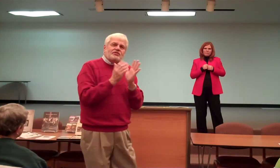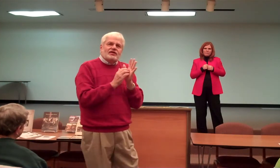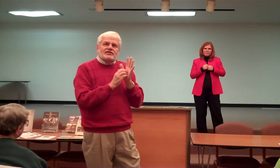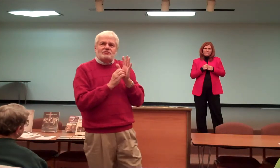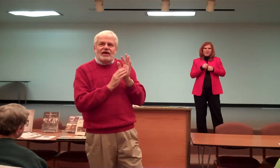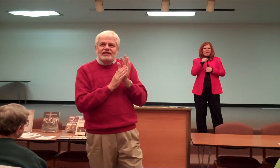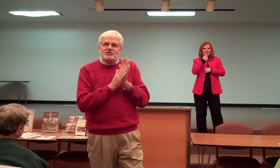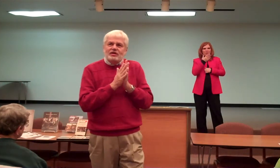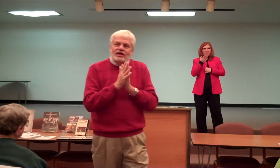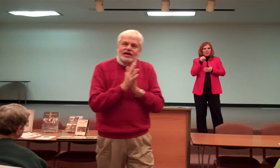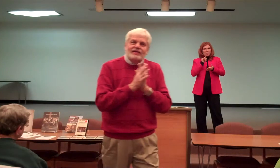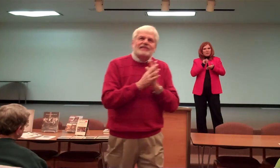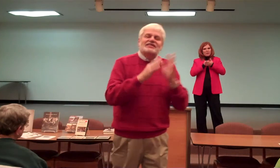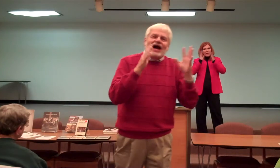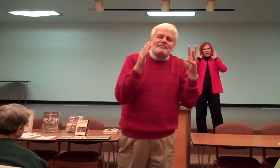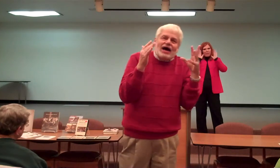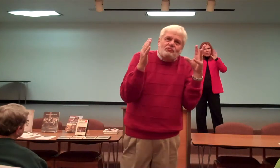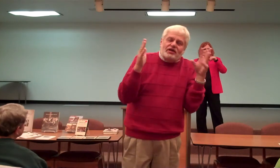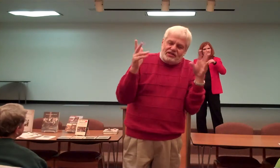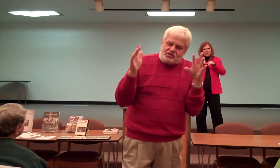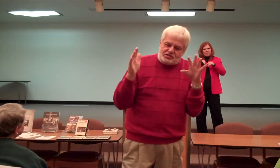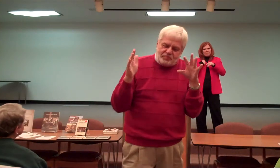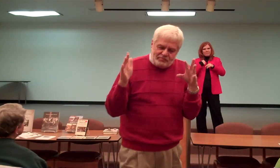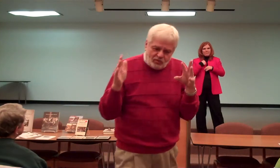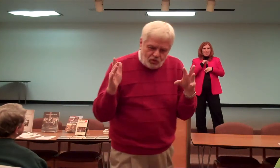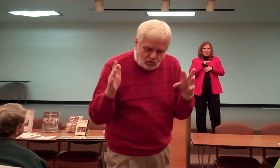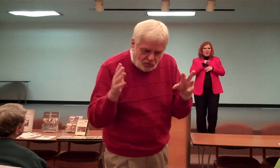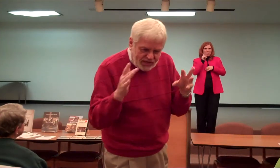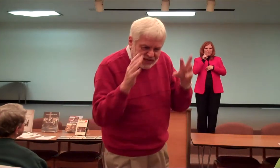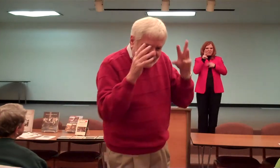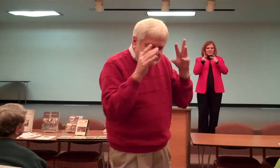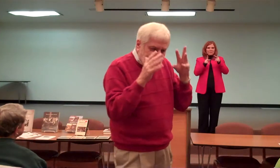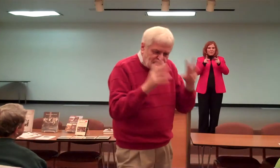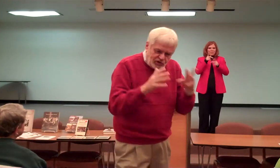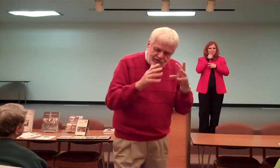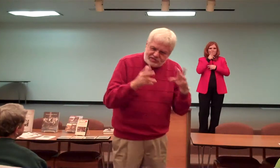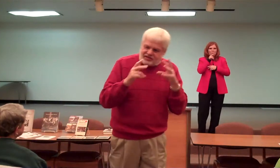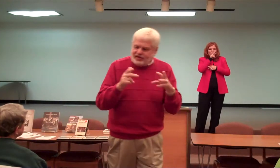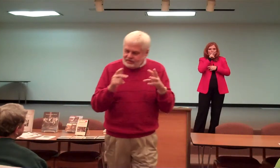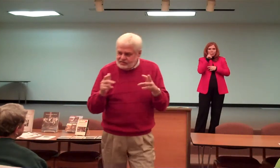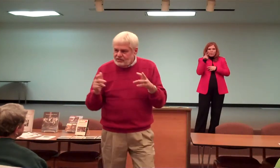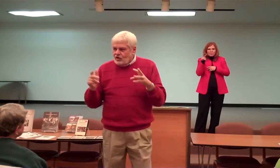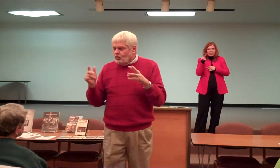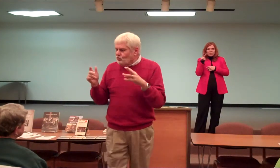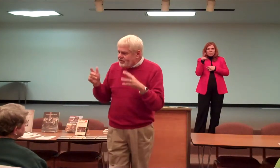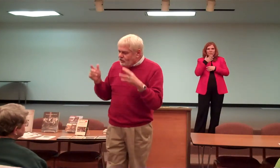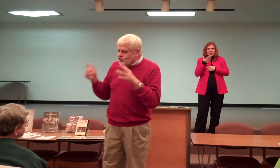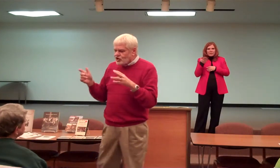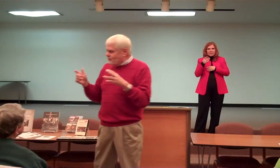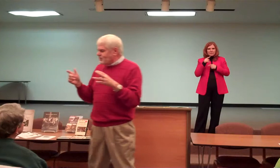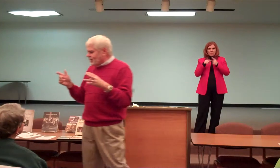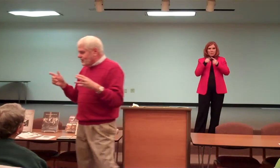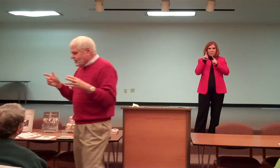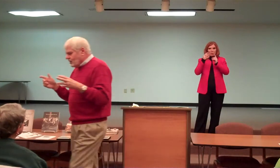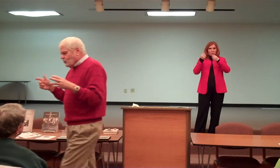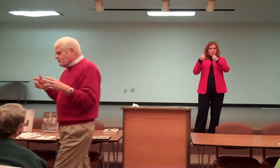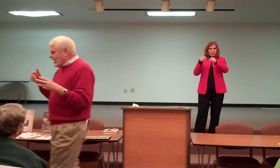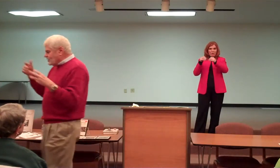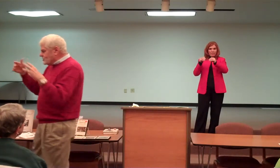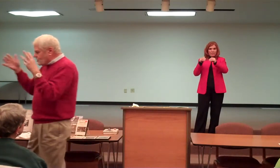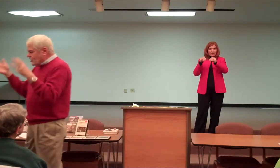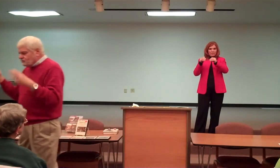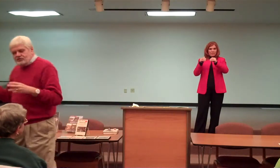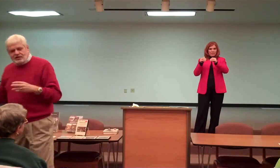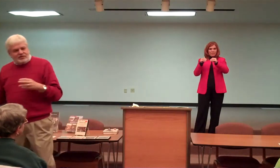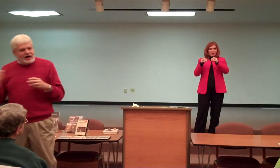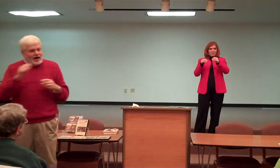the other thing that's amazed me, and see, I'm one of these people who observes things. When we go shopping, if